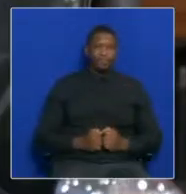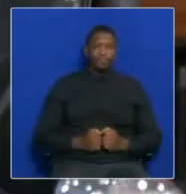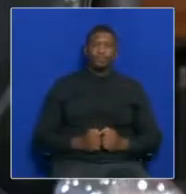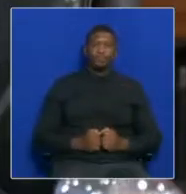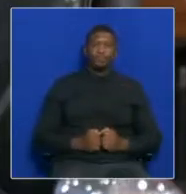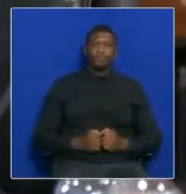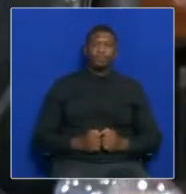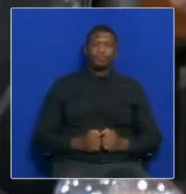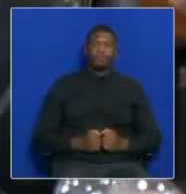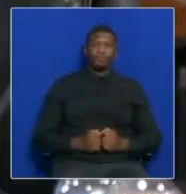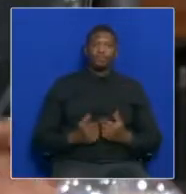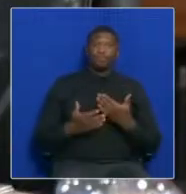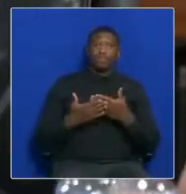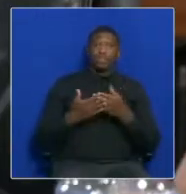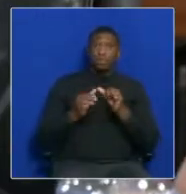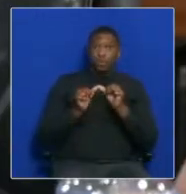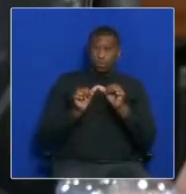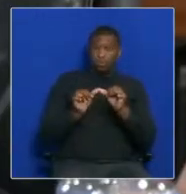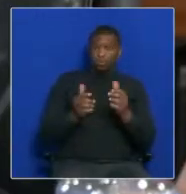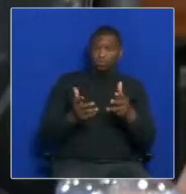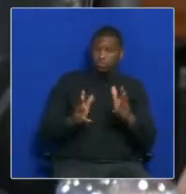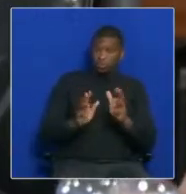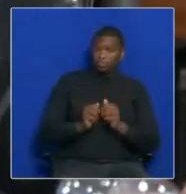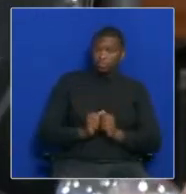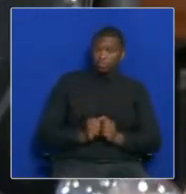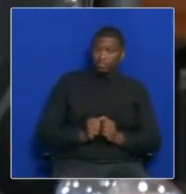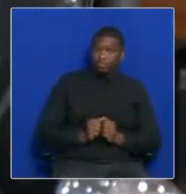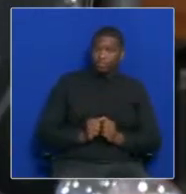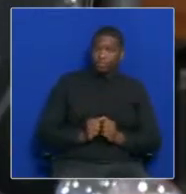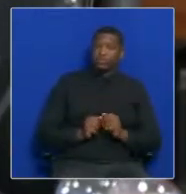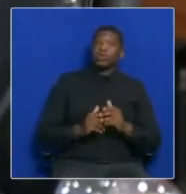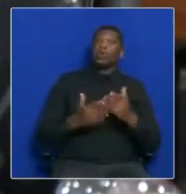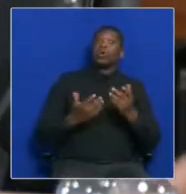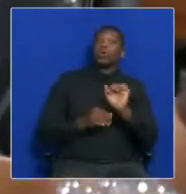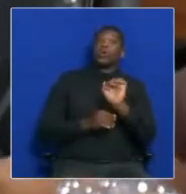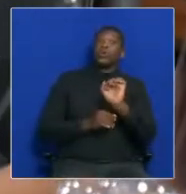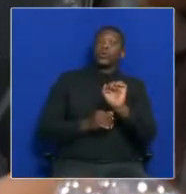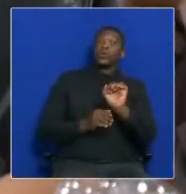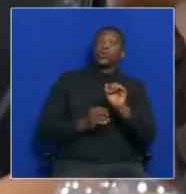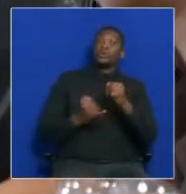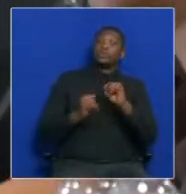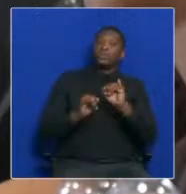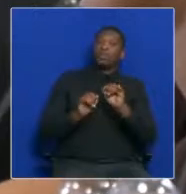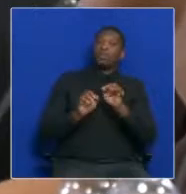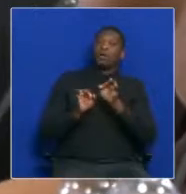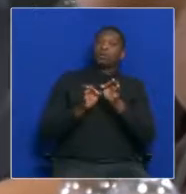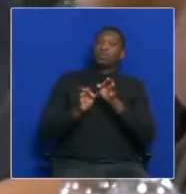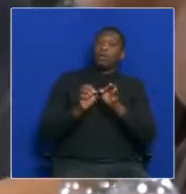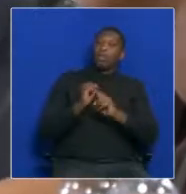You can continue. You were at the last